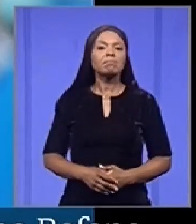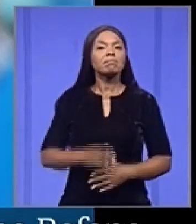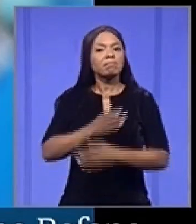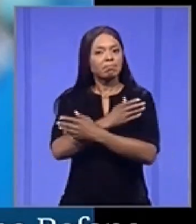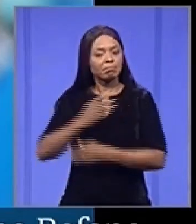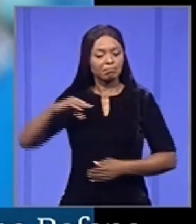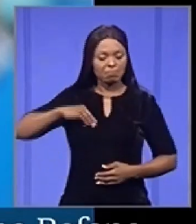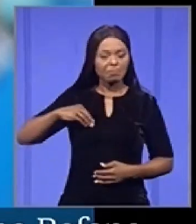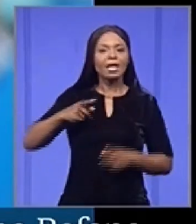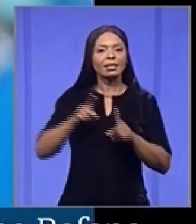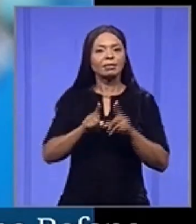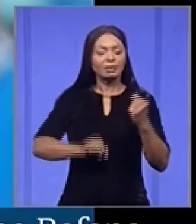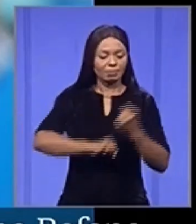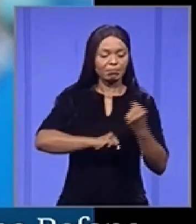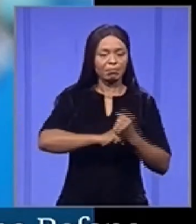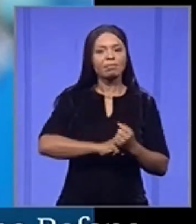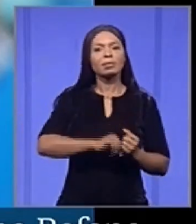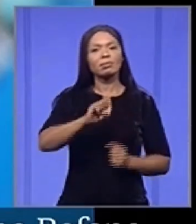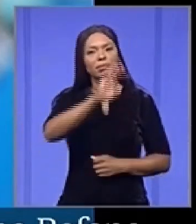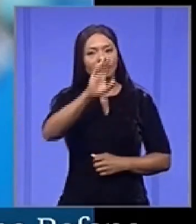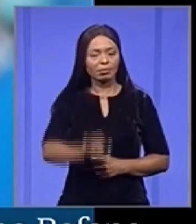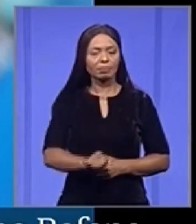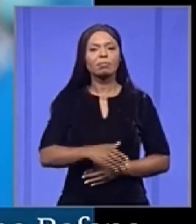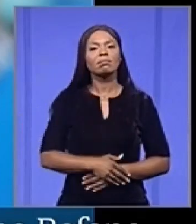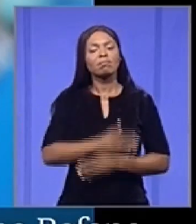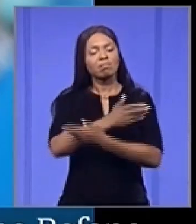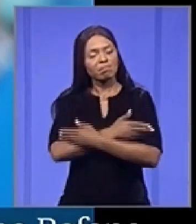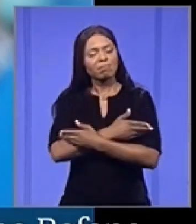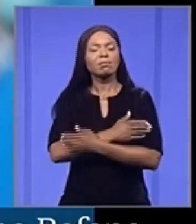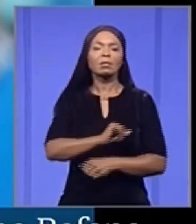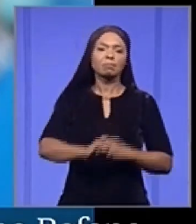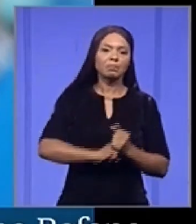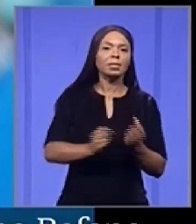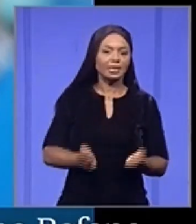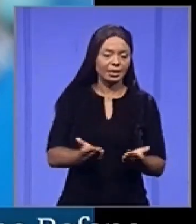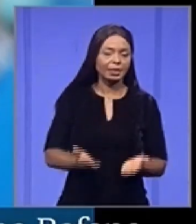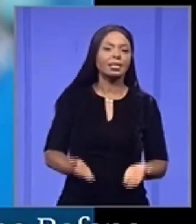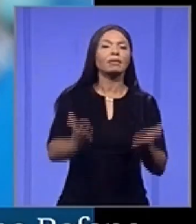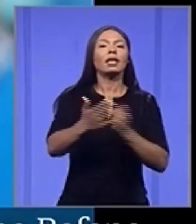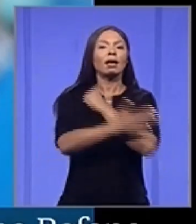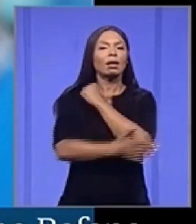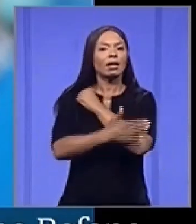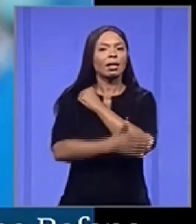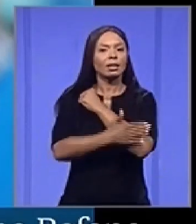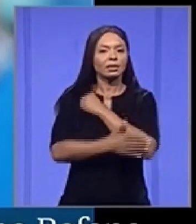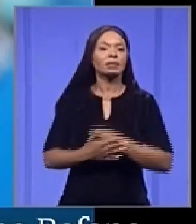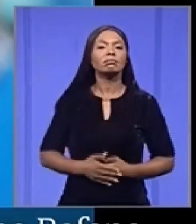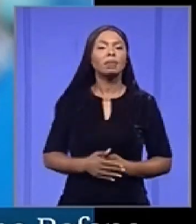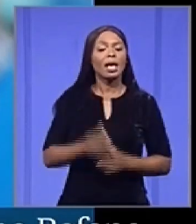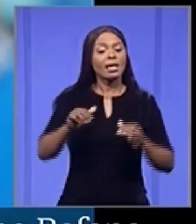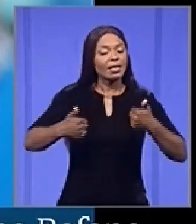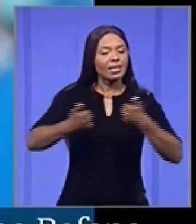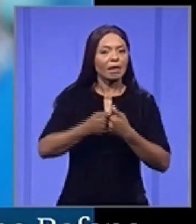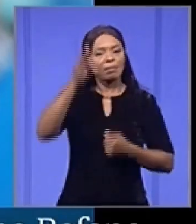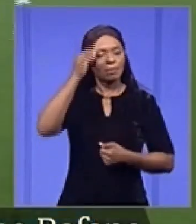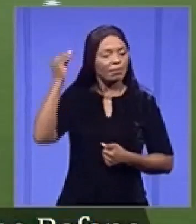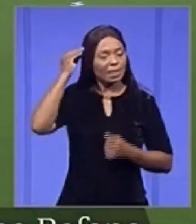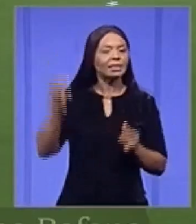badge. So we're still at service, to the country. So we'll go out there, take this game serious, and hopefully we can get the bronze